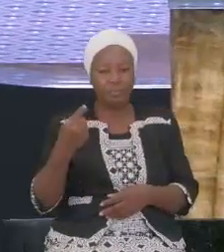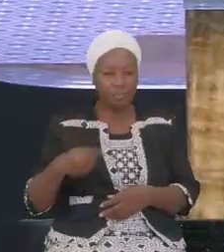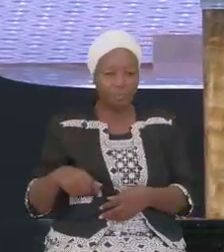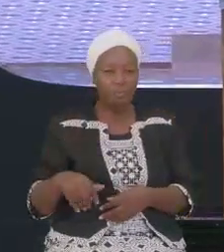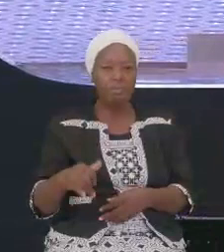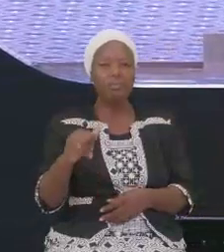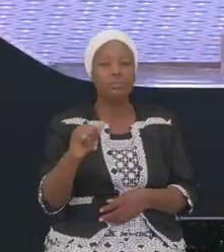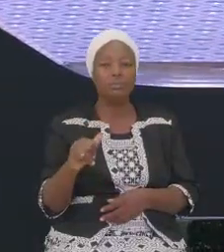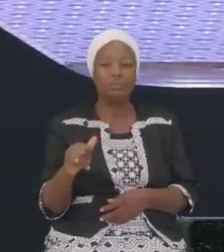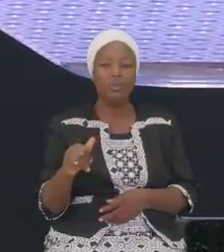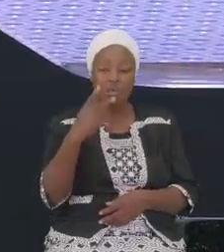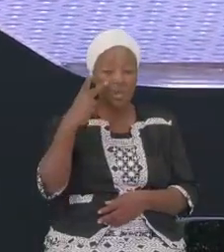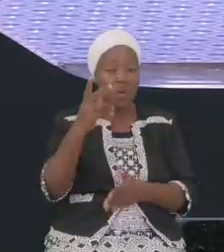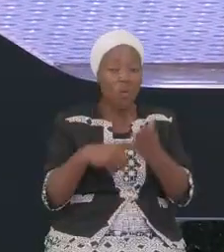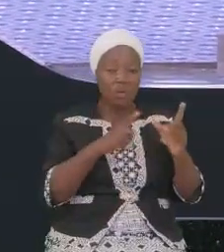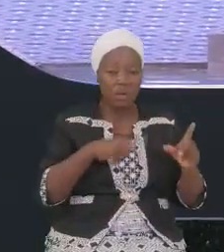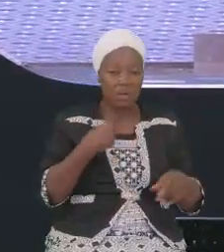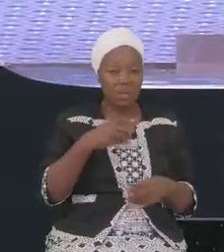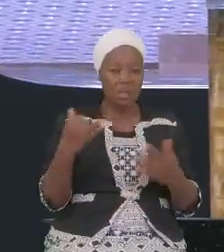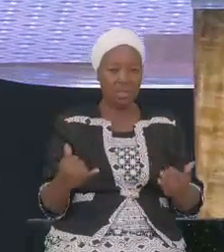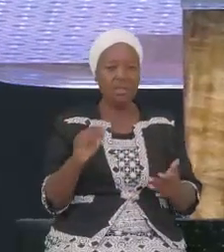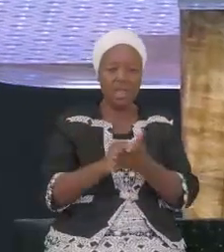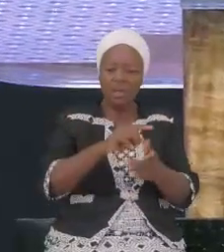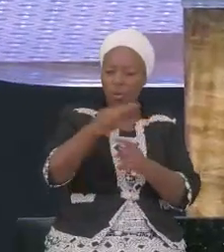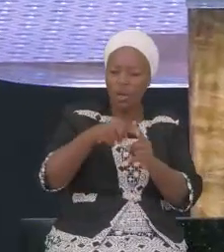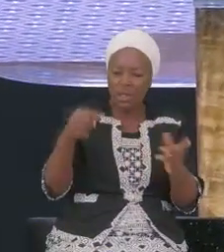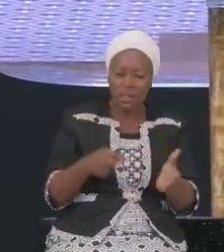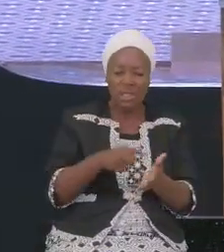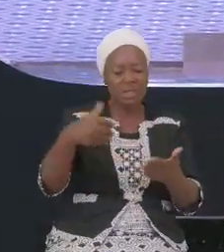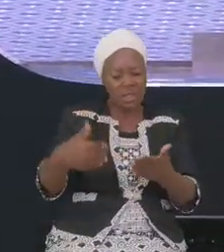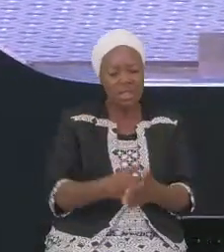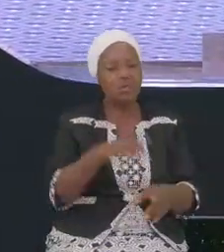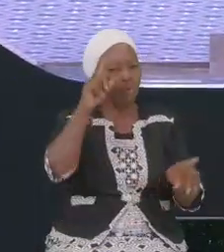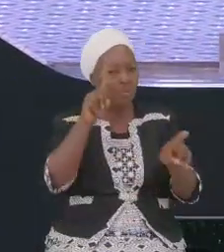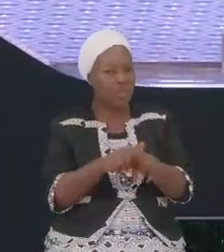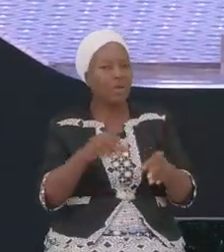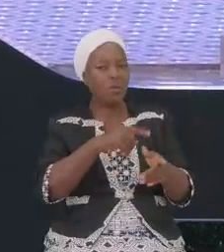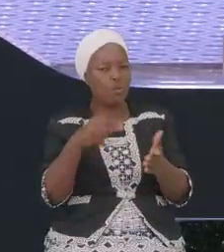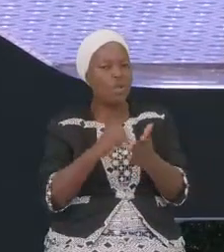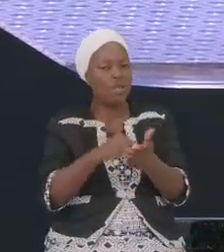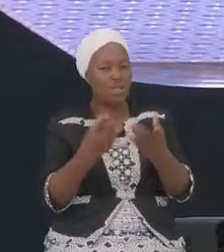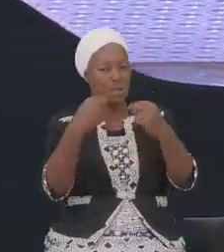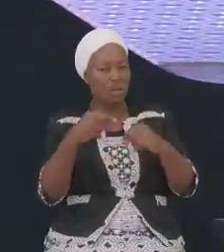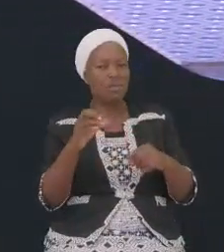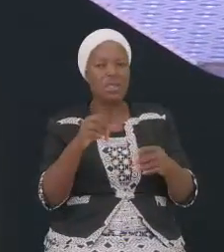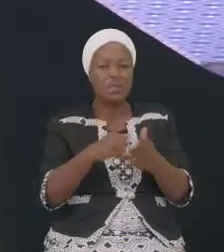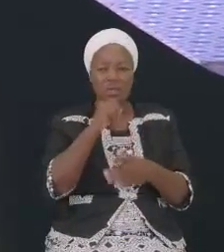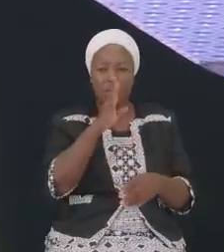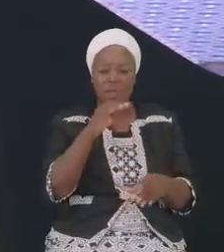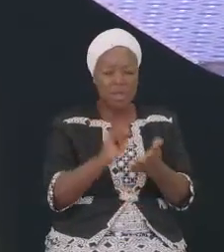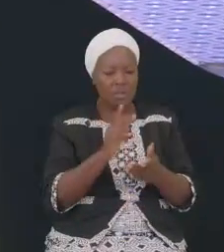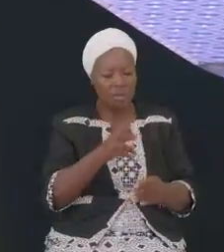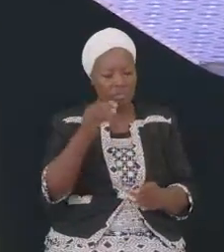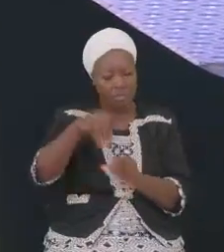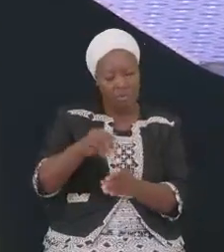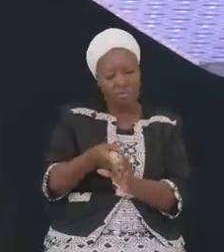is driving at, that when this new covenant, when it comes, it will not be that you are in and